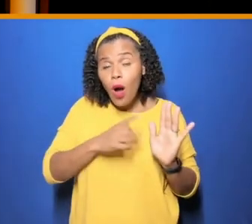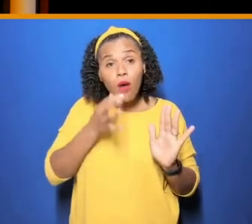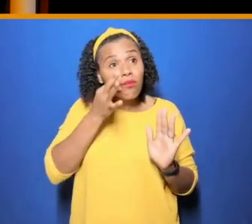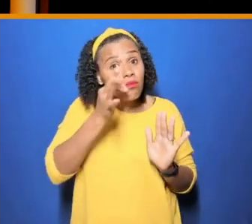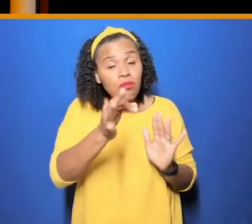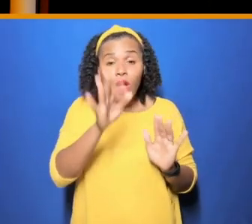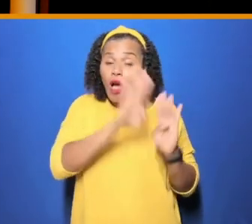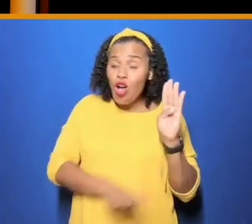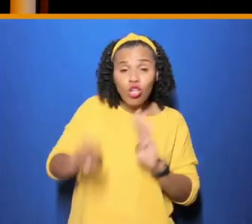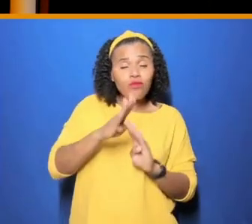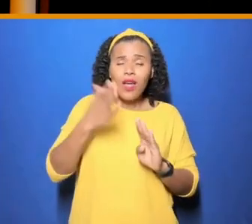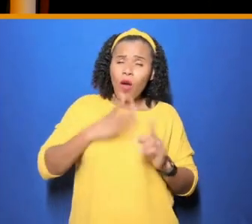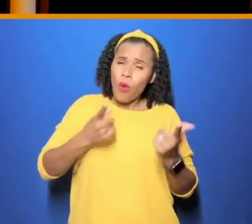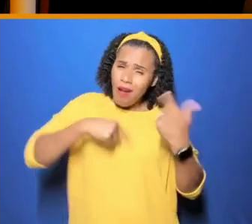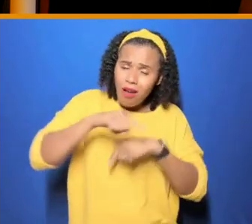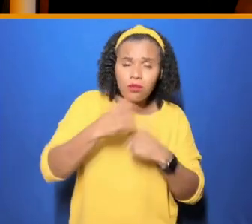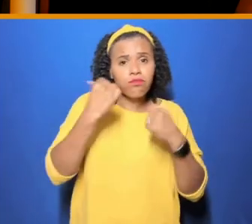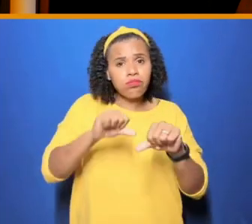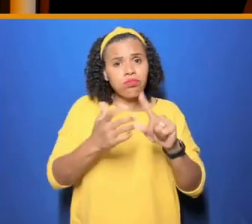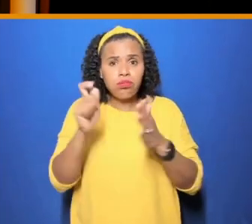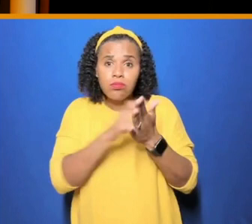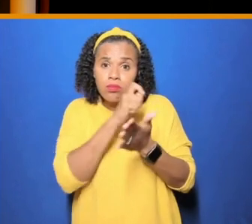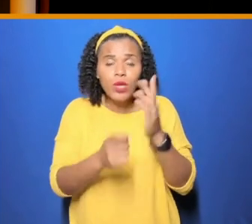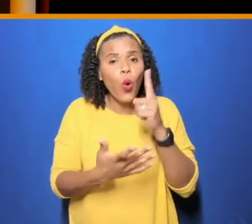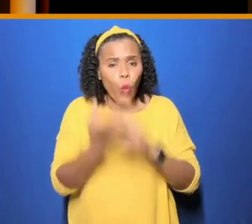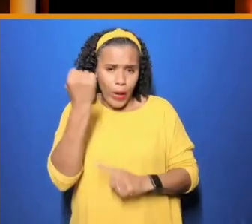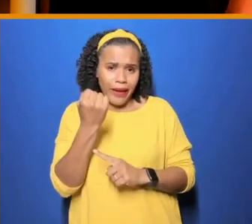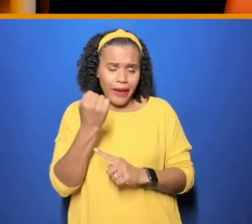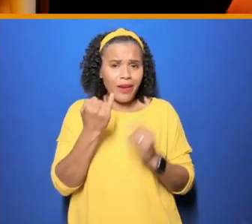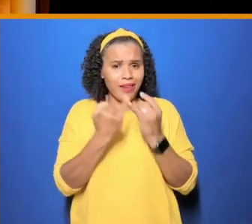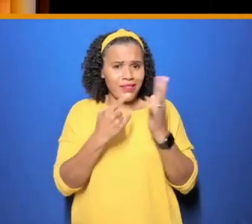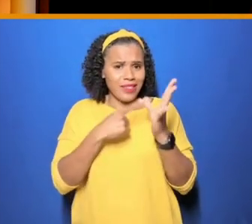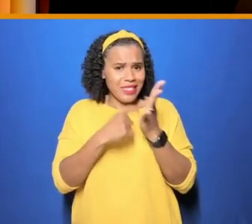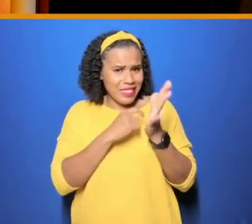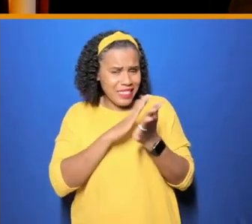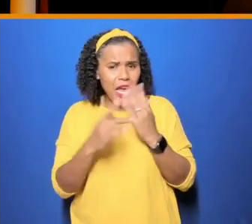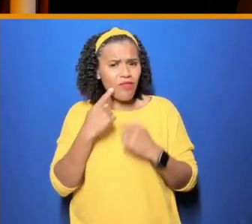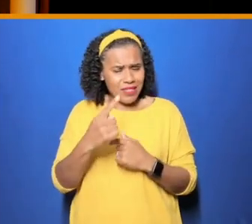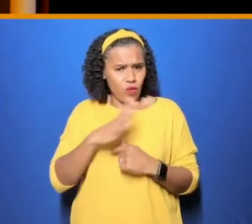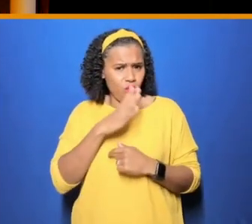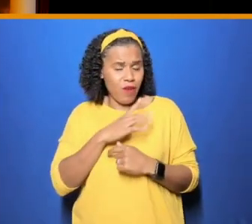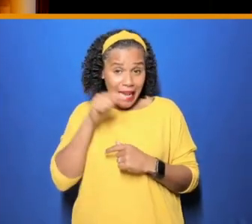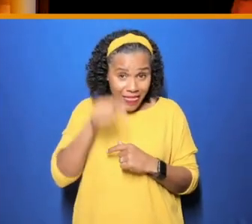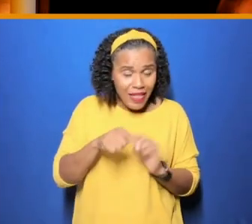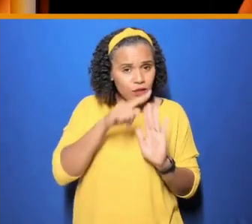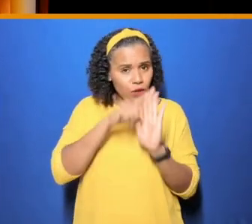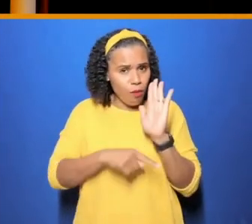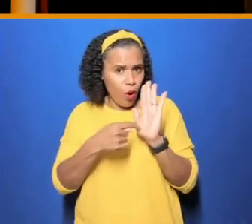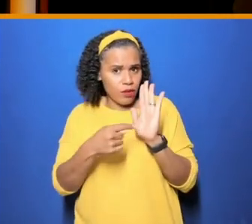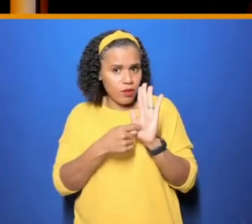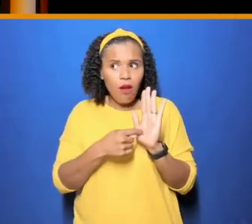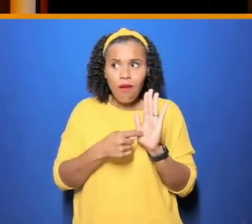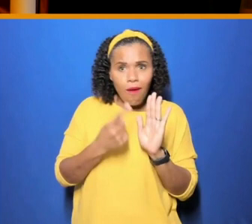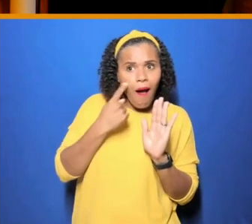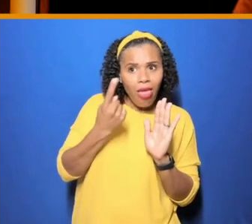win. Following on from the comments that Sarah made at the beginning, I'm going to observe that this is the kind of policy that goes down well in Richmond in